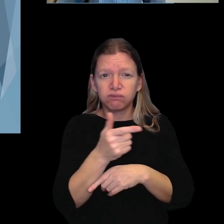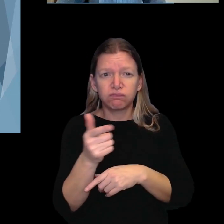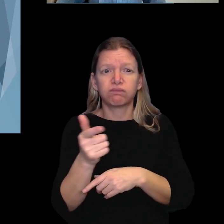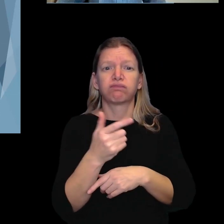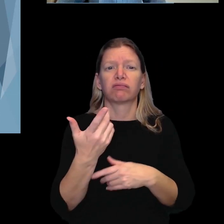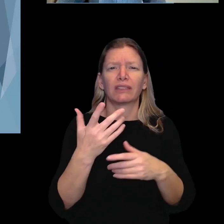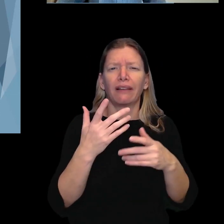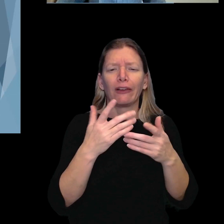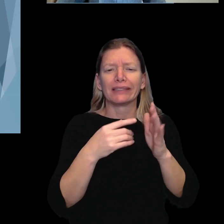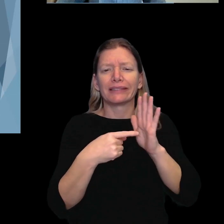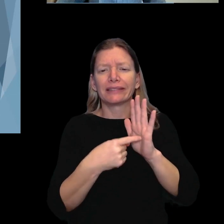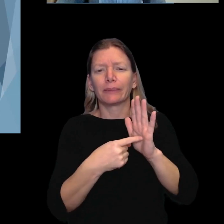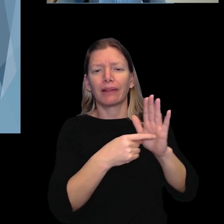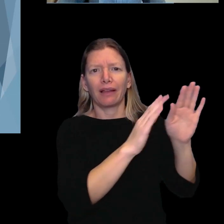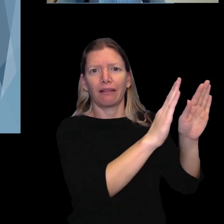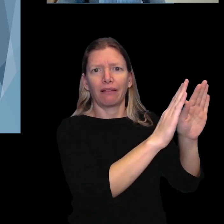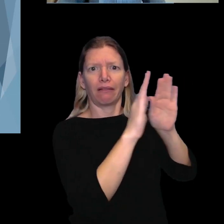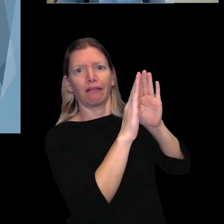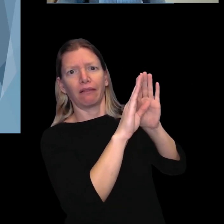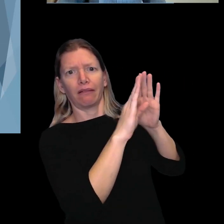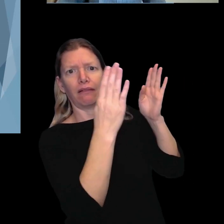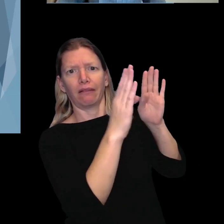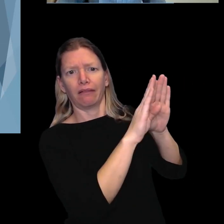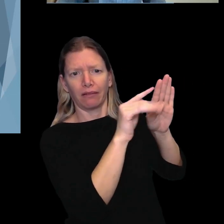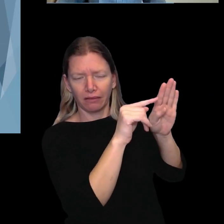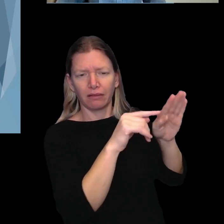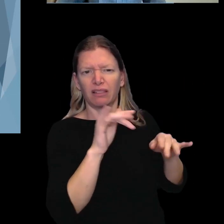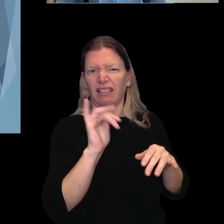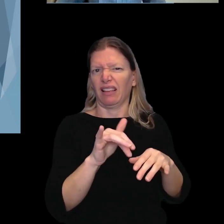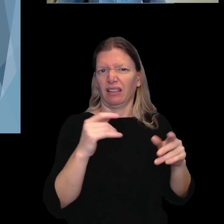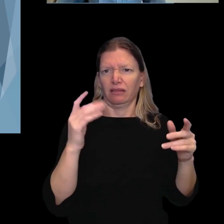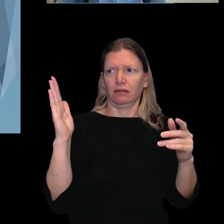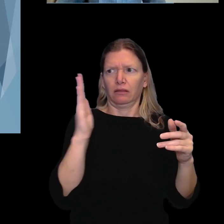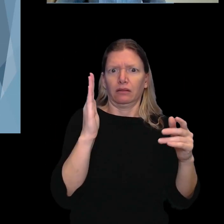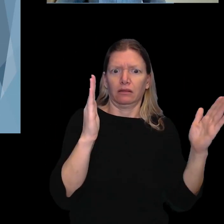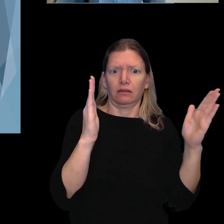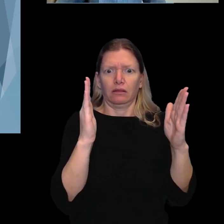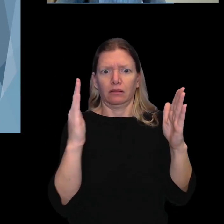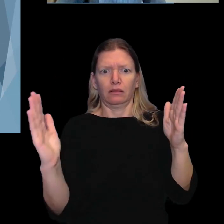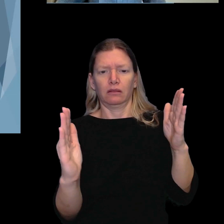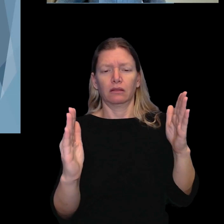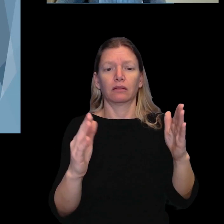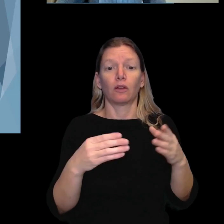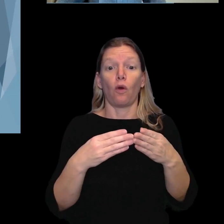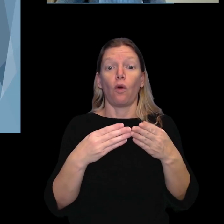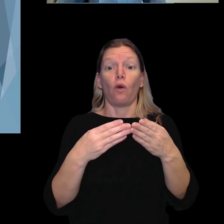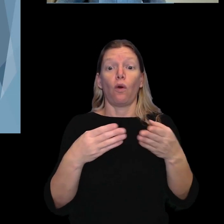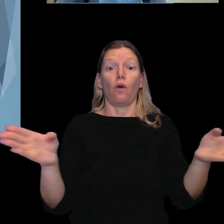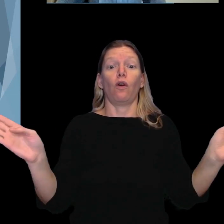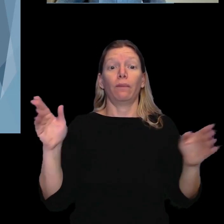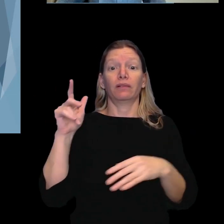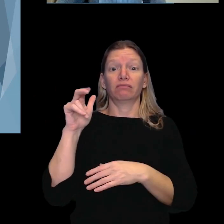display cases. These are all things which could be sort of sticking out into a hallway.